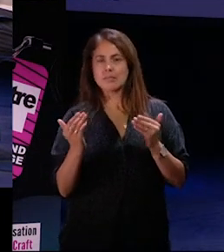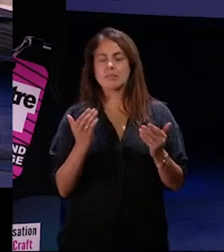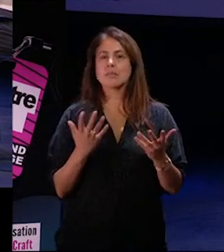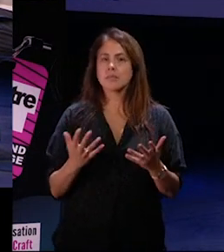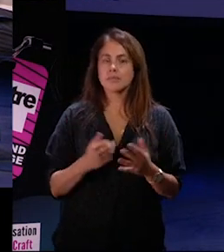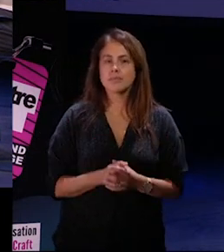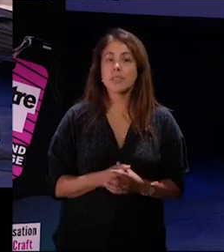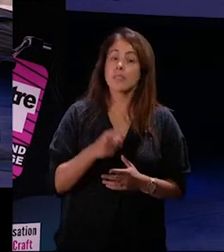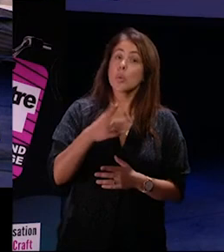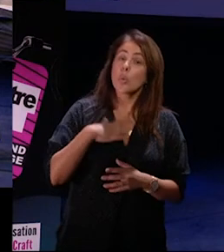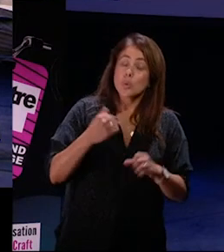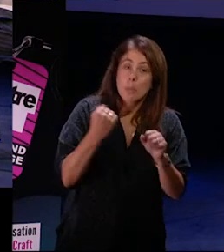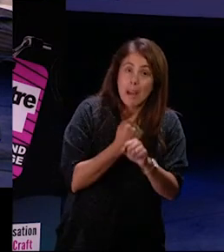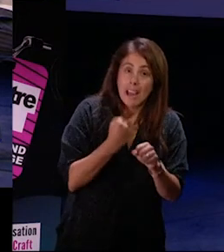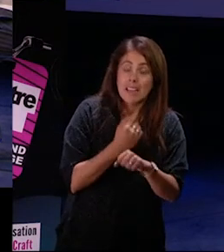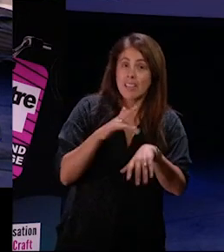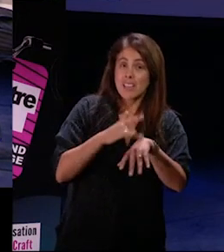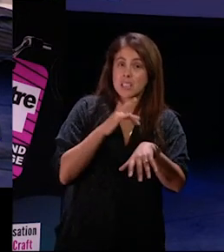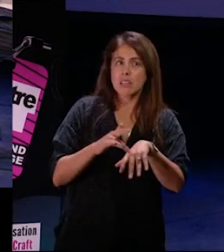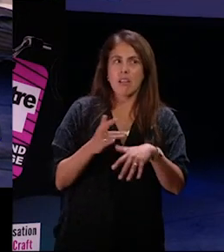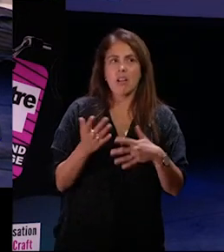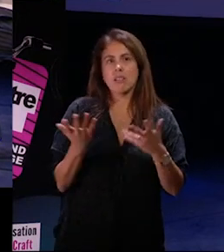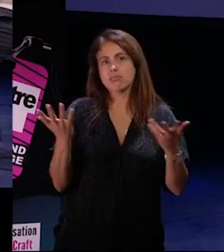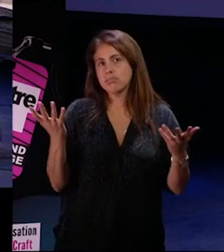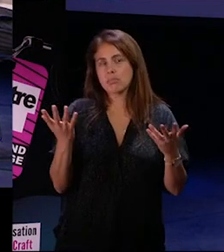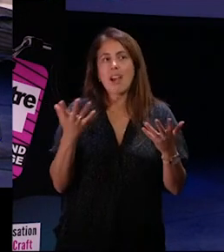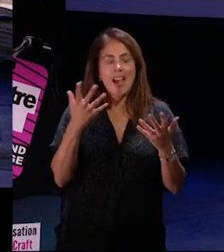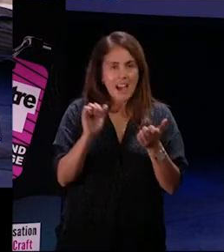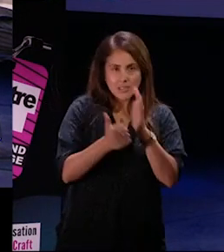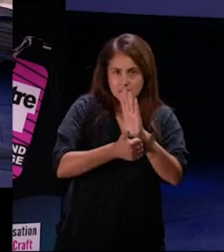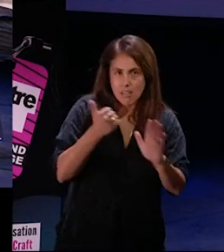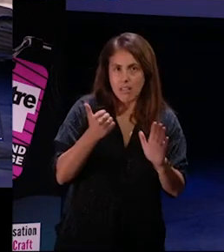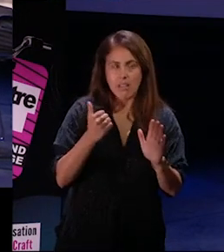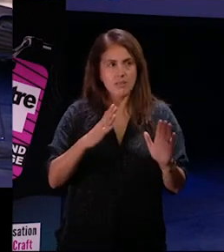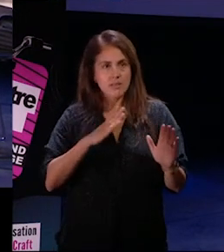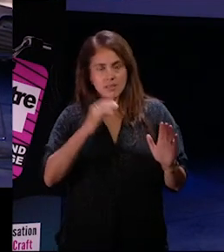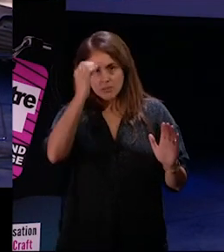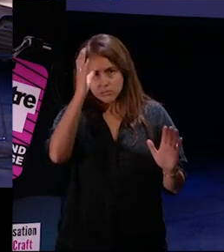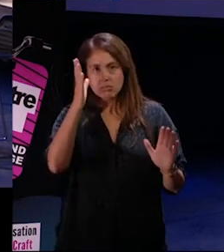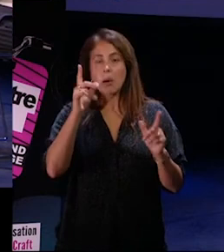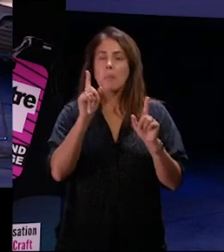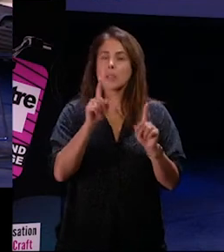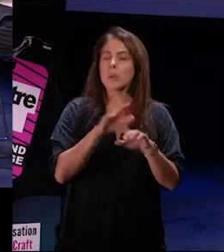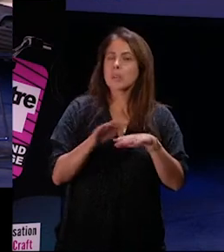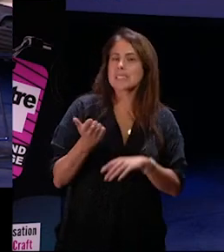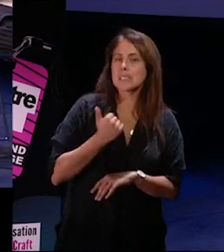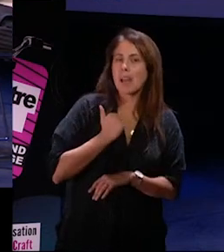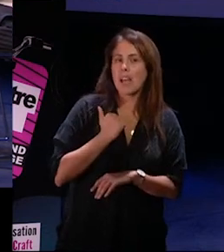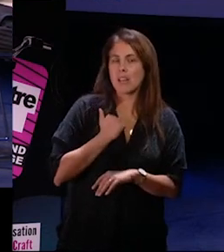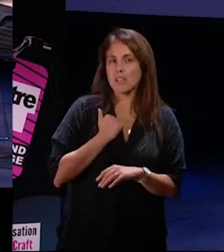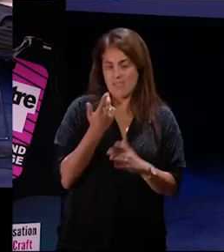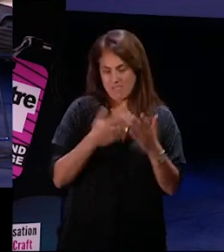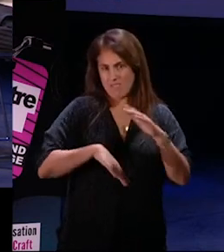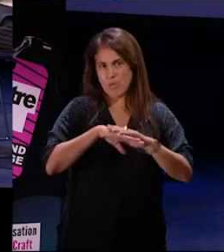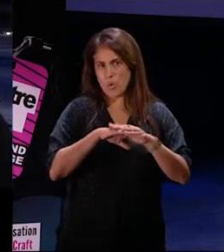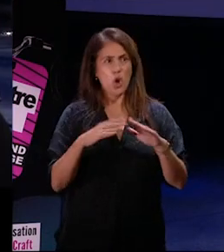you want to make theatre, then have the tools in your toolbox, have those skills, but don't expect it to be an entirely fully